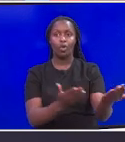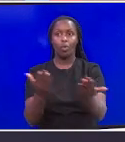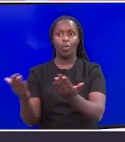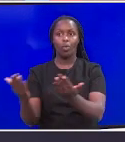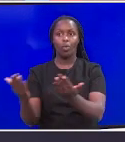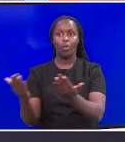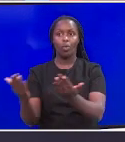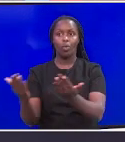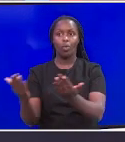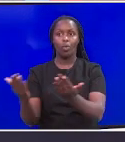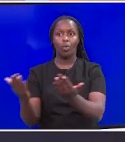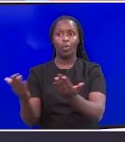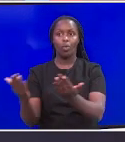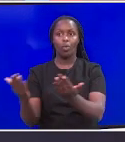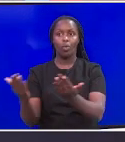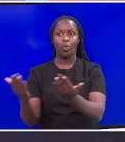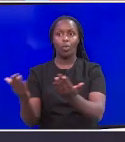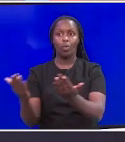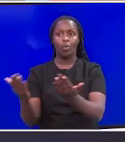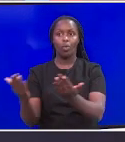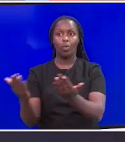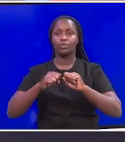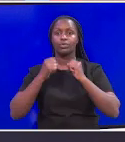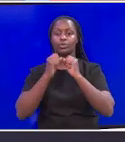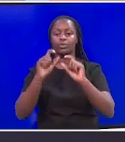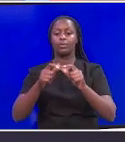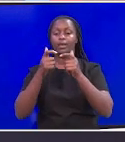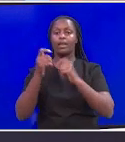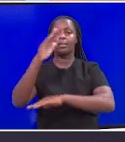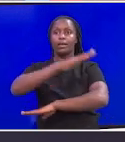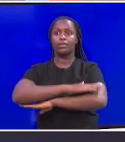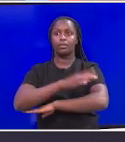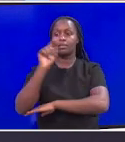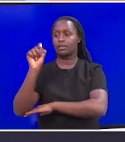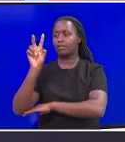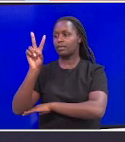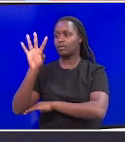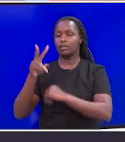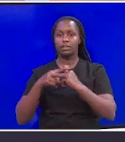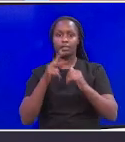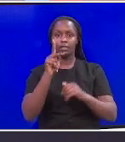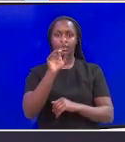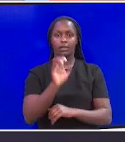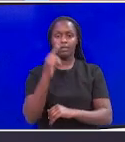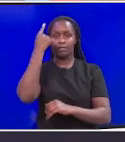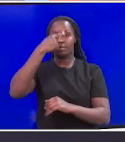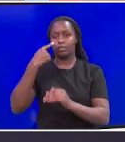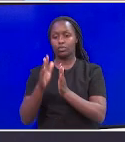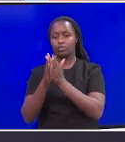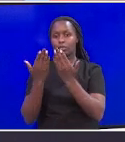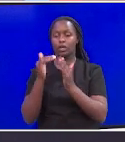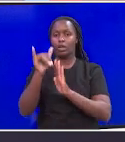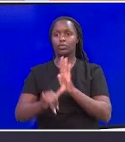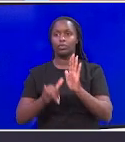This live broadcast, remember to follow it live on our social media platforms at TV47KE on Facebook and YouTube